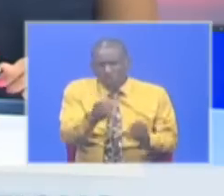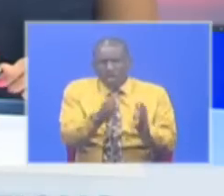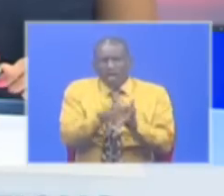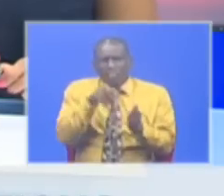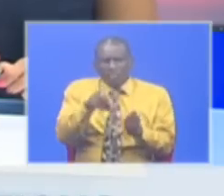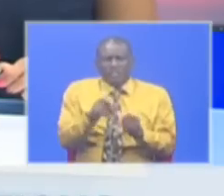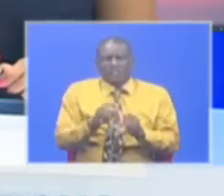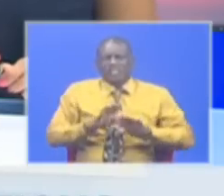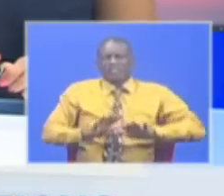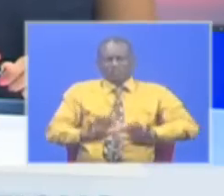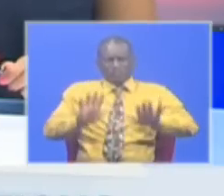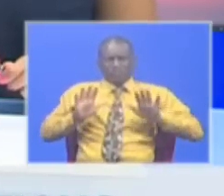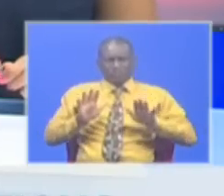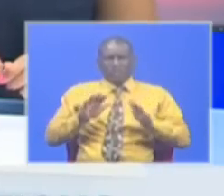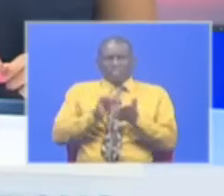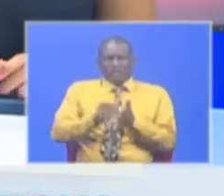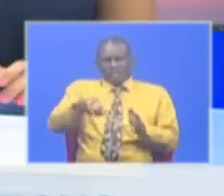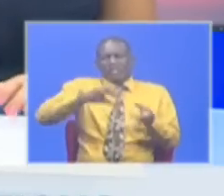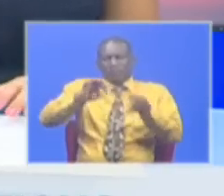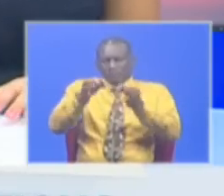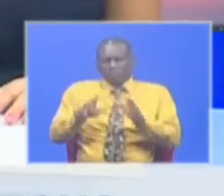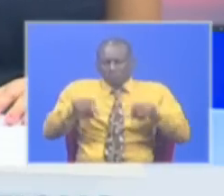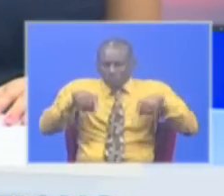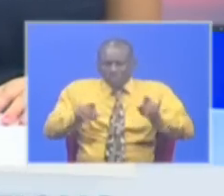our interpretation. You be the judge.